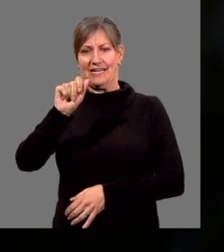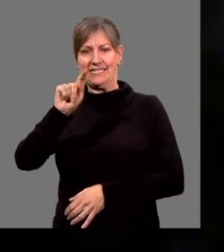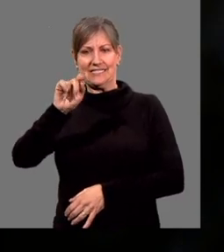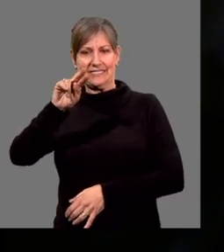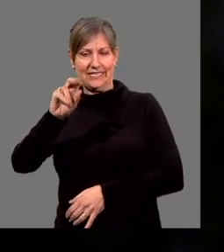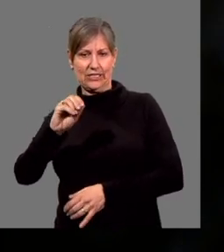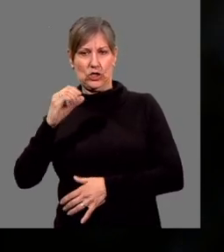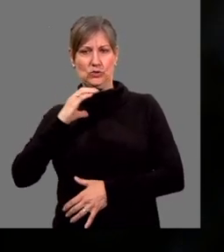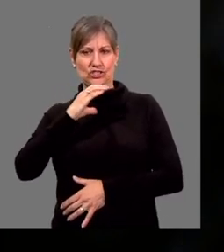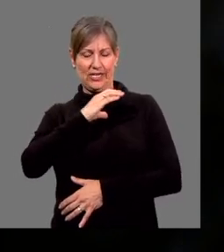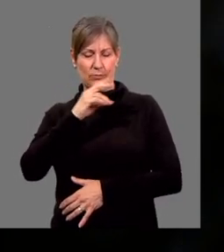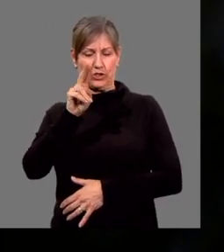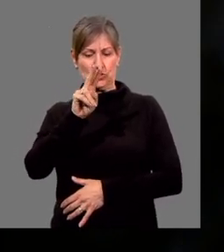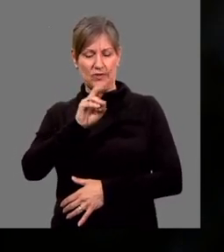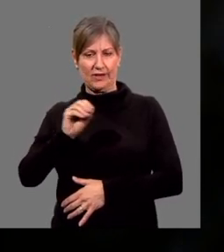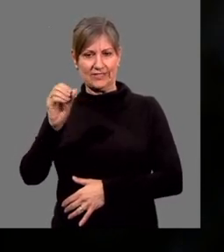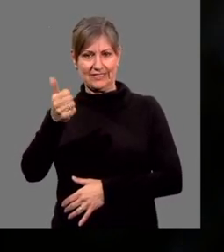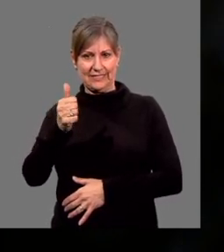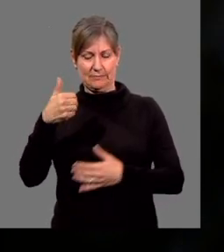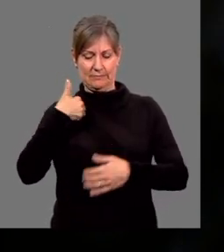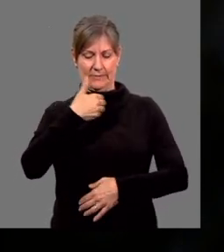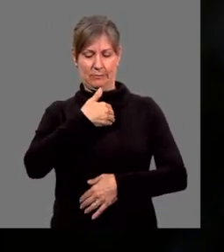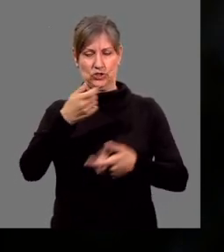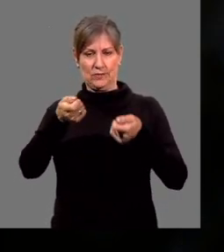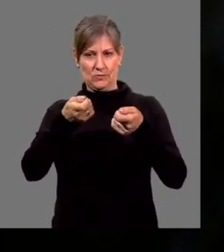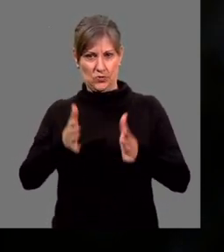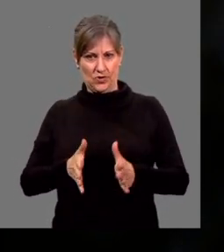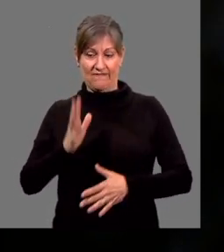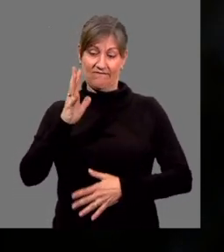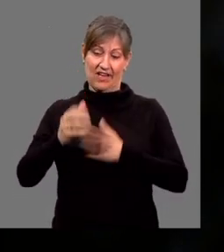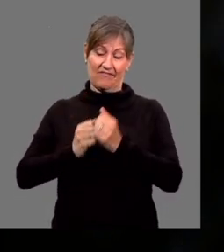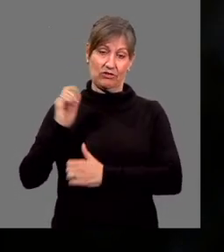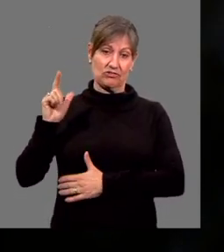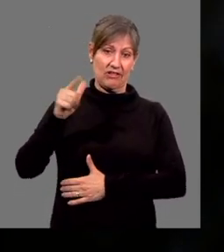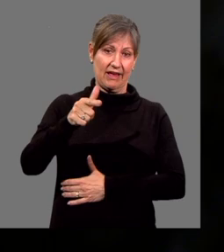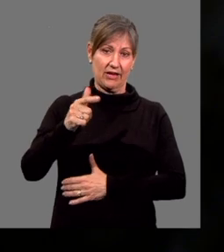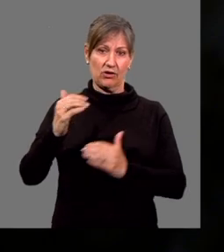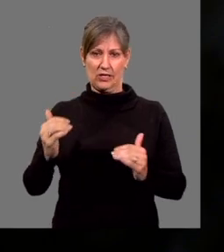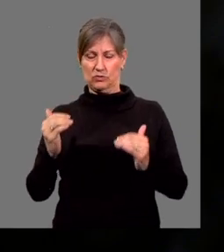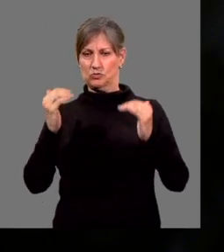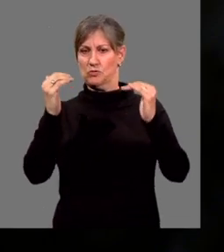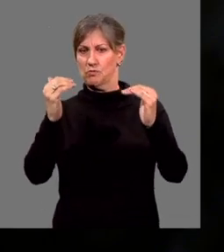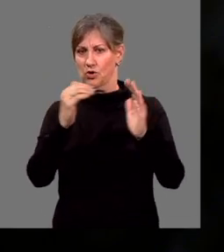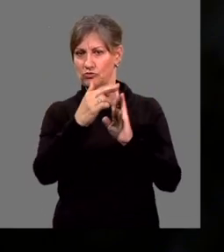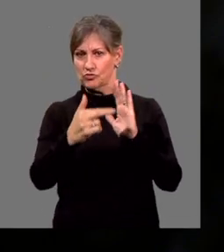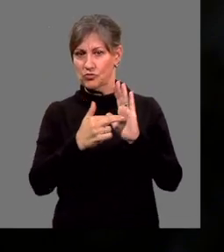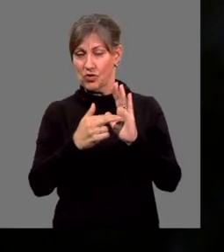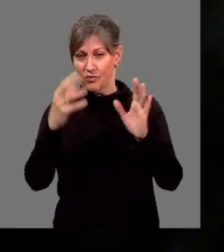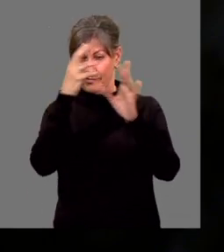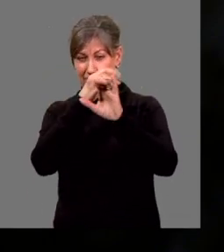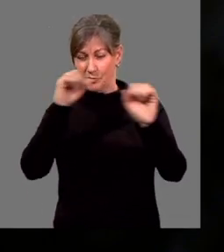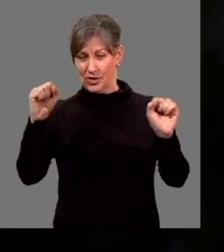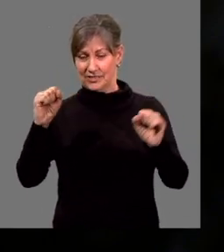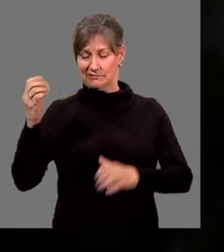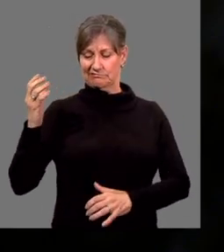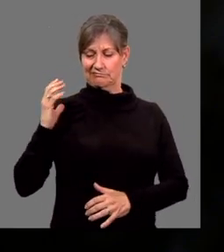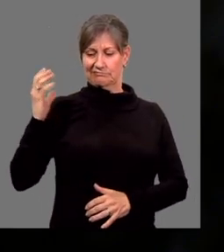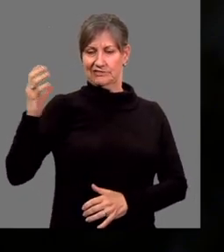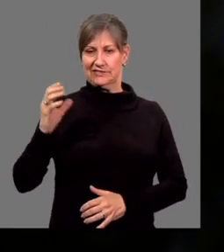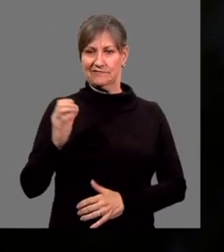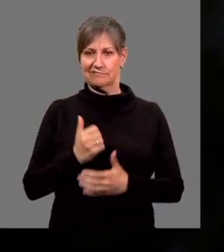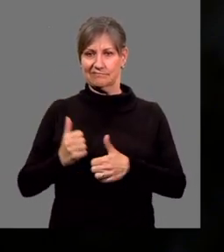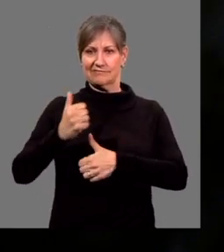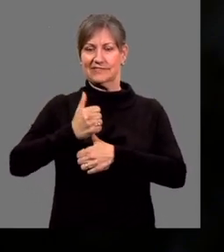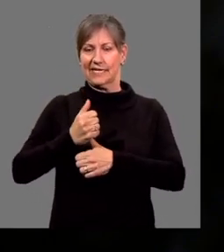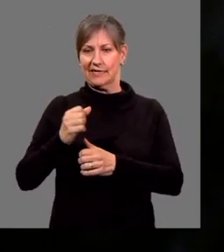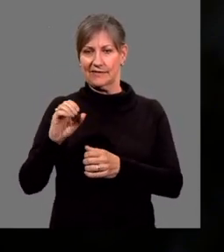in 2010 as the membership coordinator. 5 years later, he was promoted to the role of President and Chief